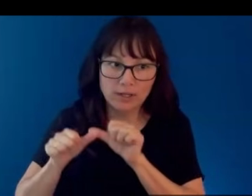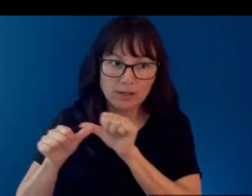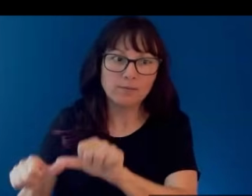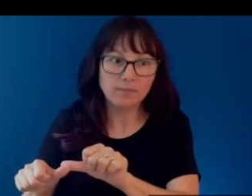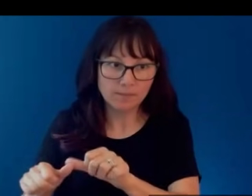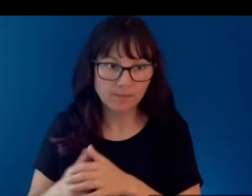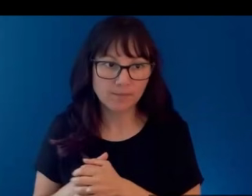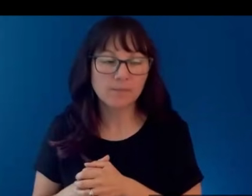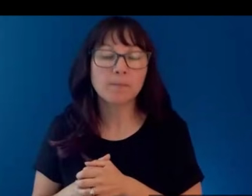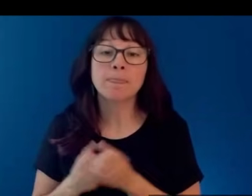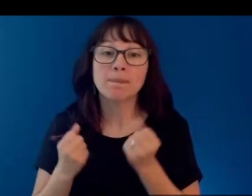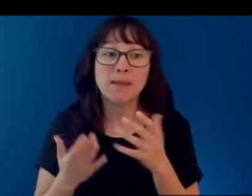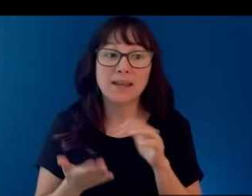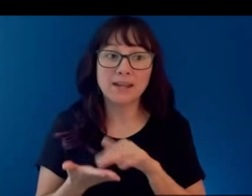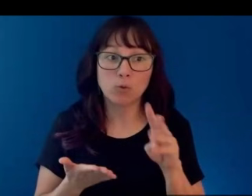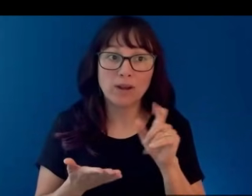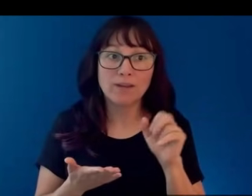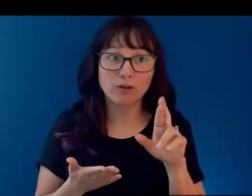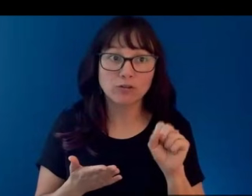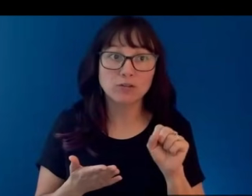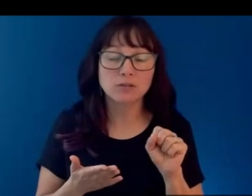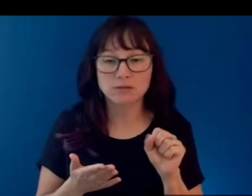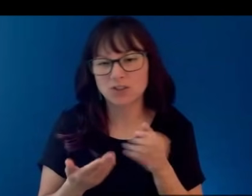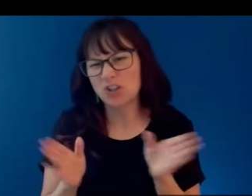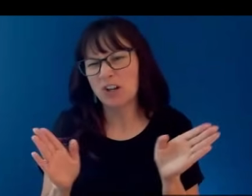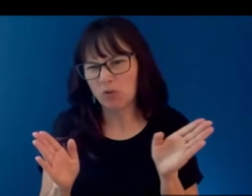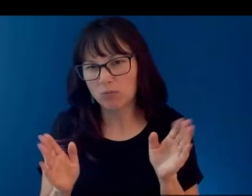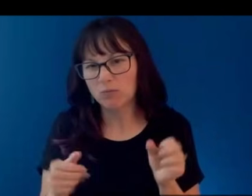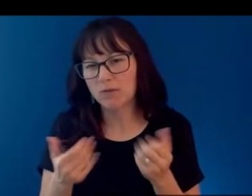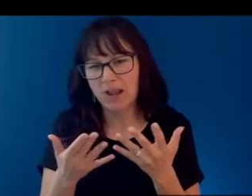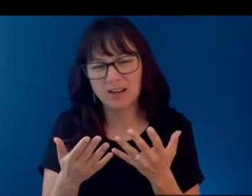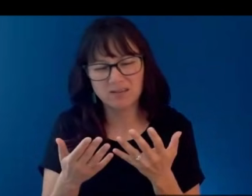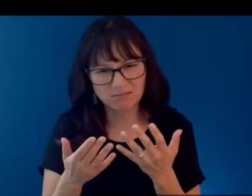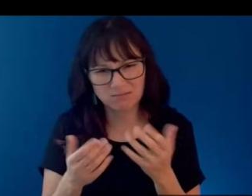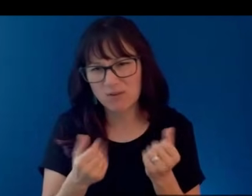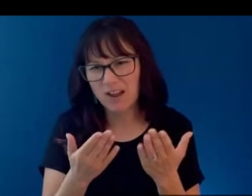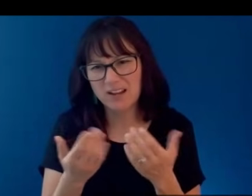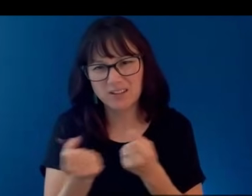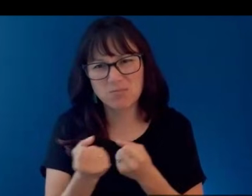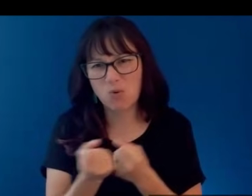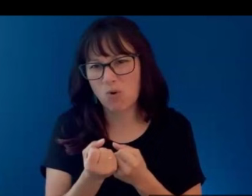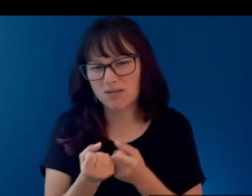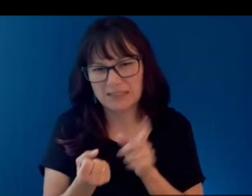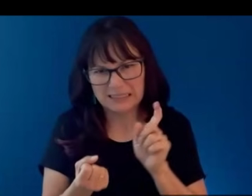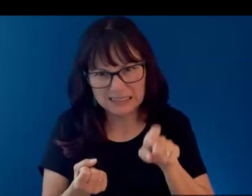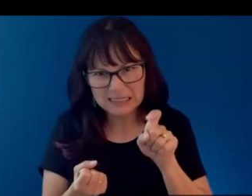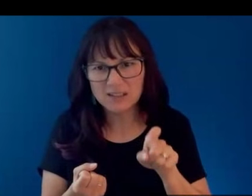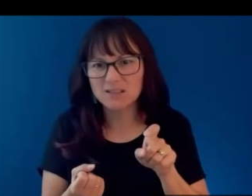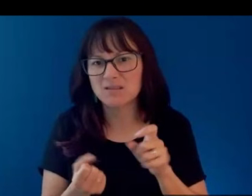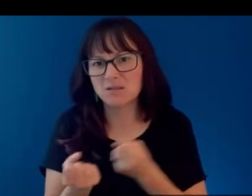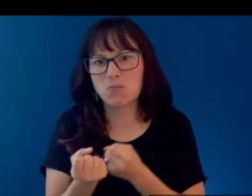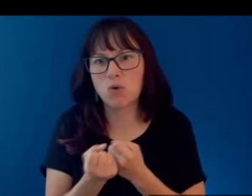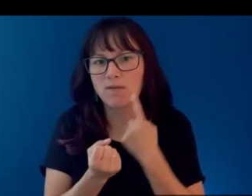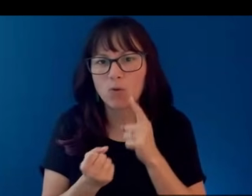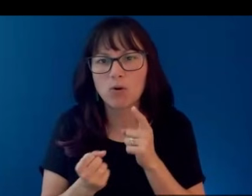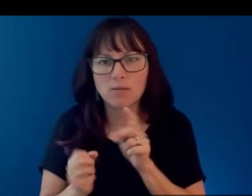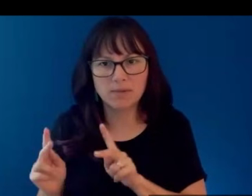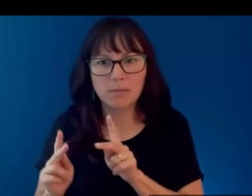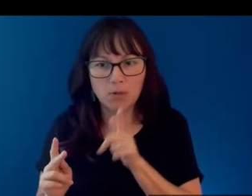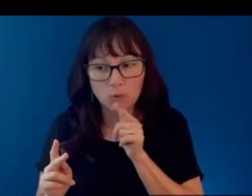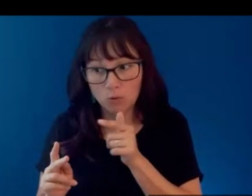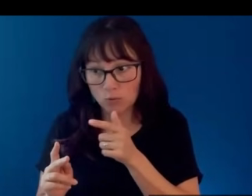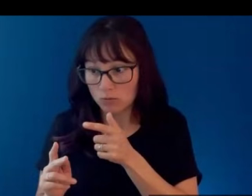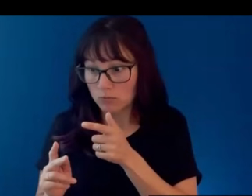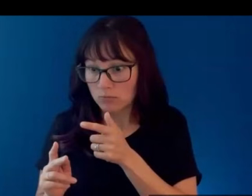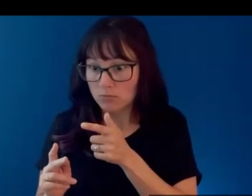general provide very much needed support to individuals so that they can